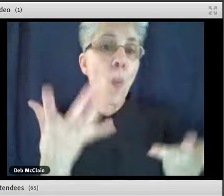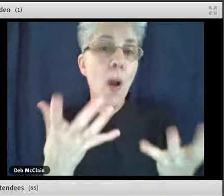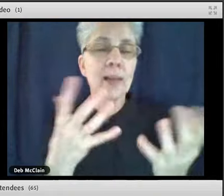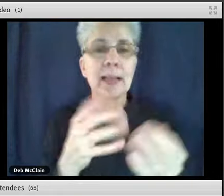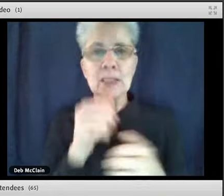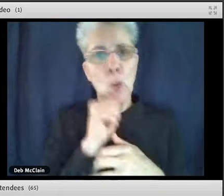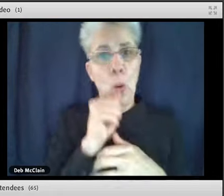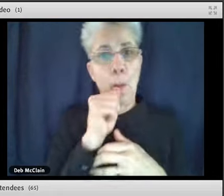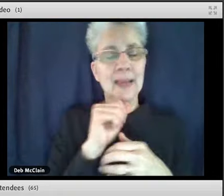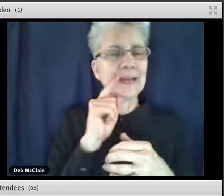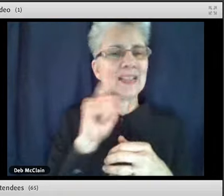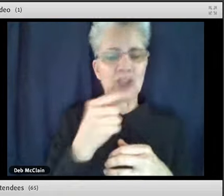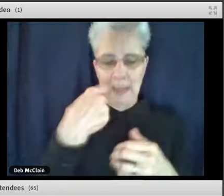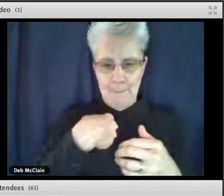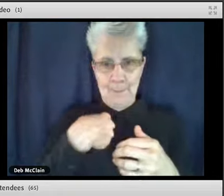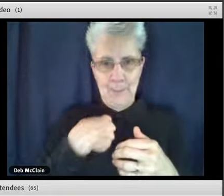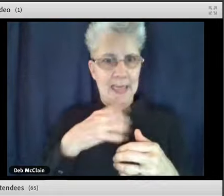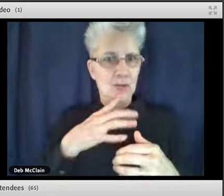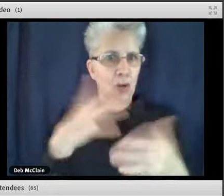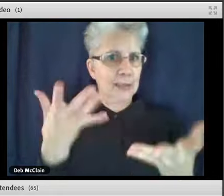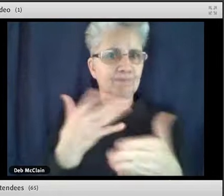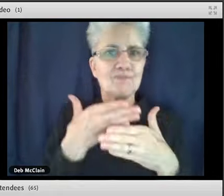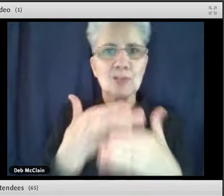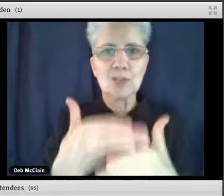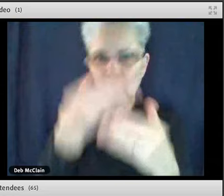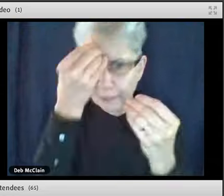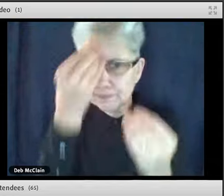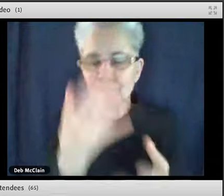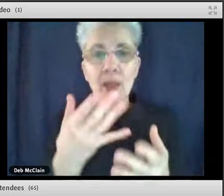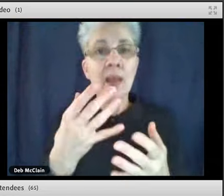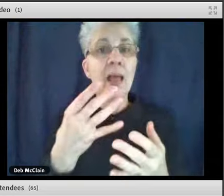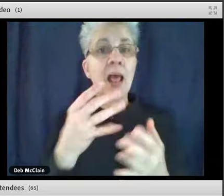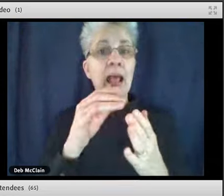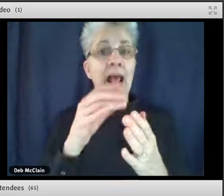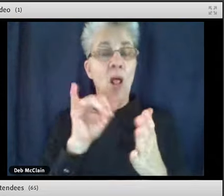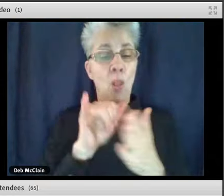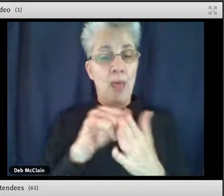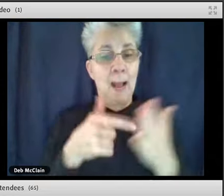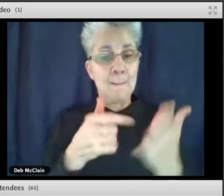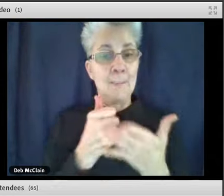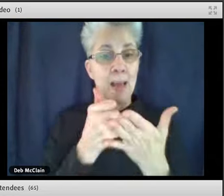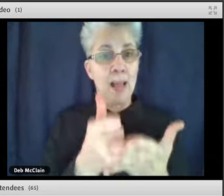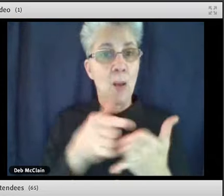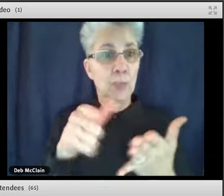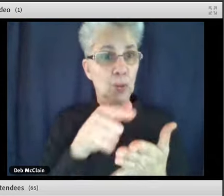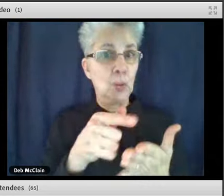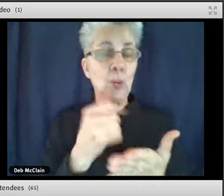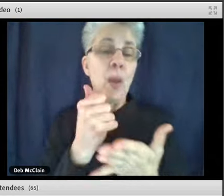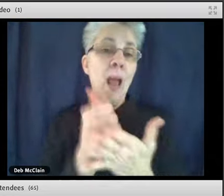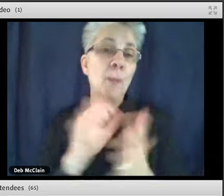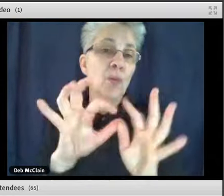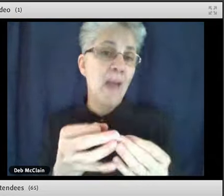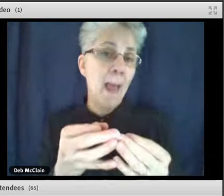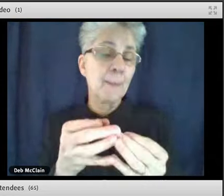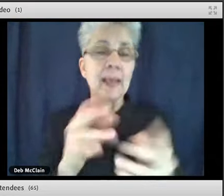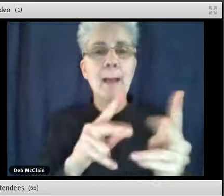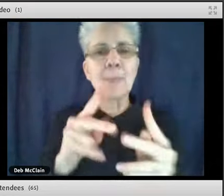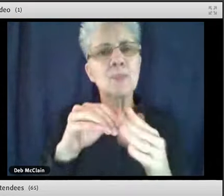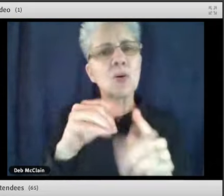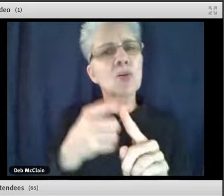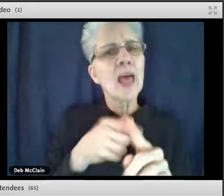me talking and some information that I found that might help you, might help your patrons, might help your family try to get through